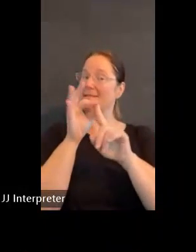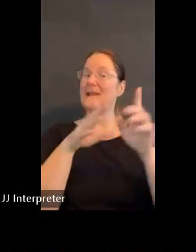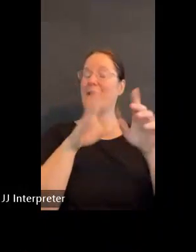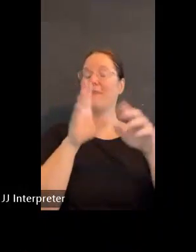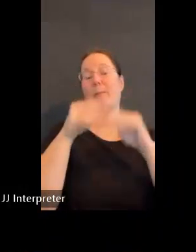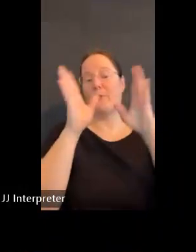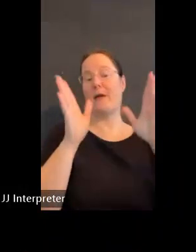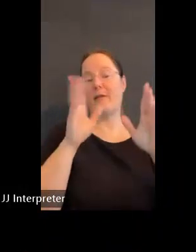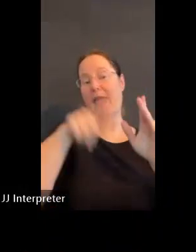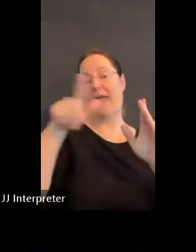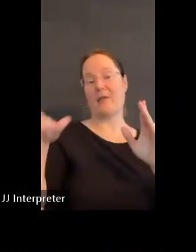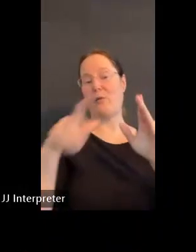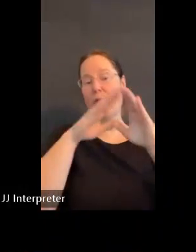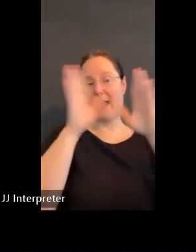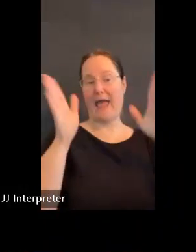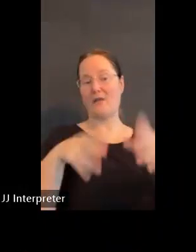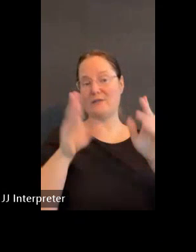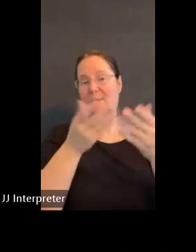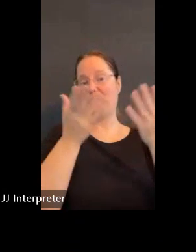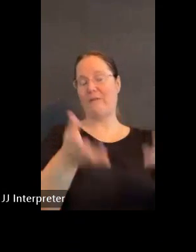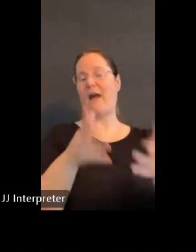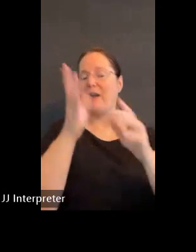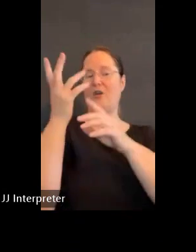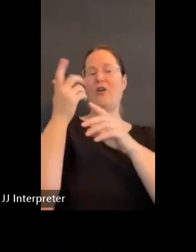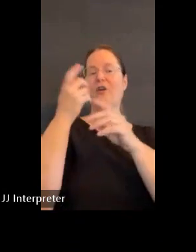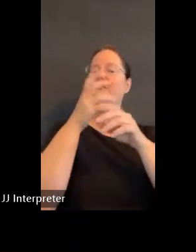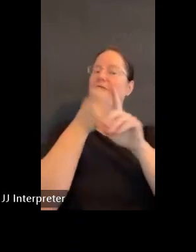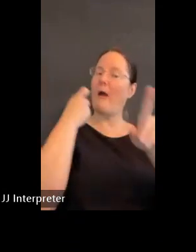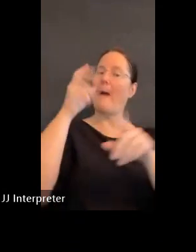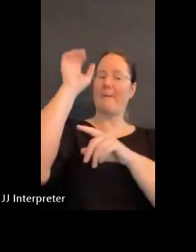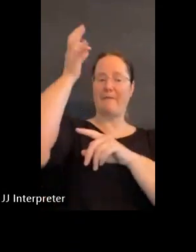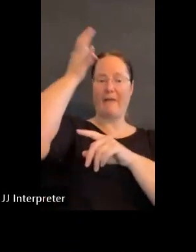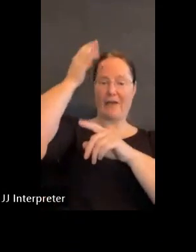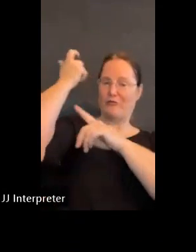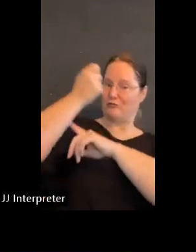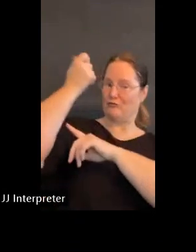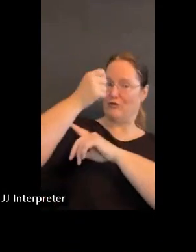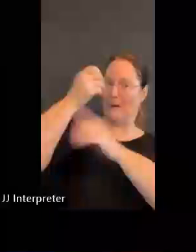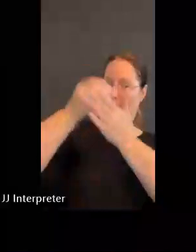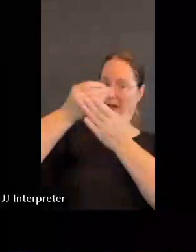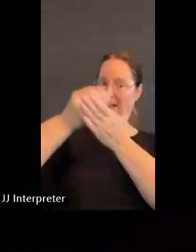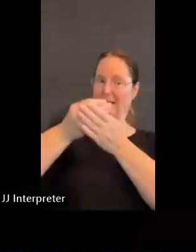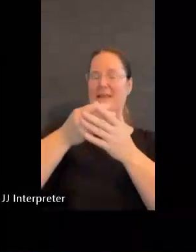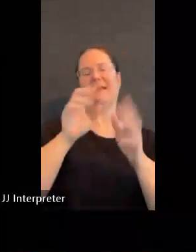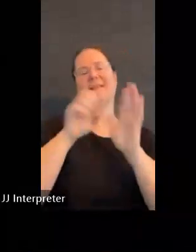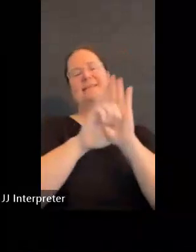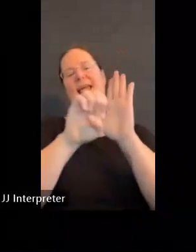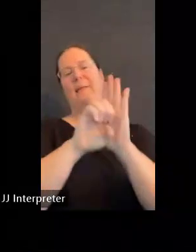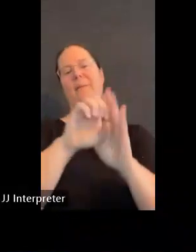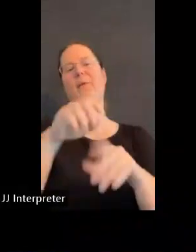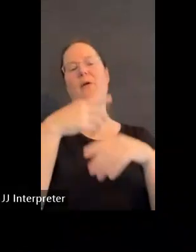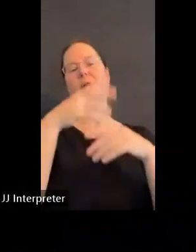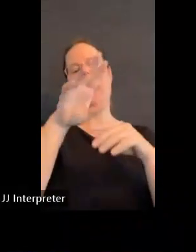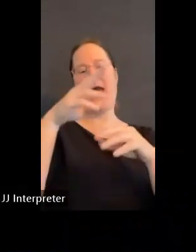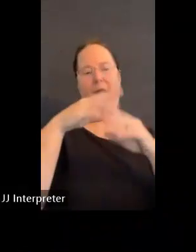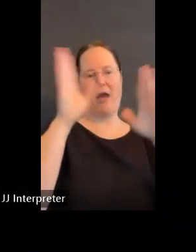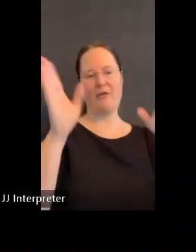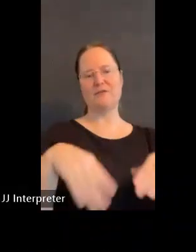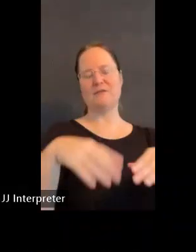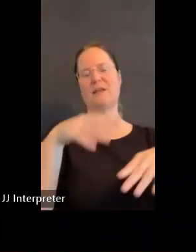funds. If there are federally supported housing providers, such as a public housing authority, such as a low-income